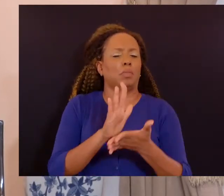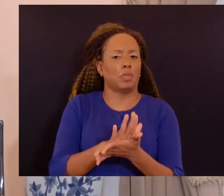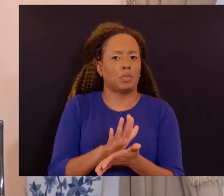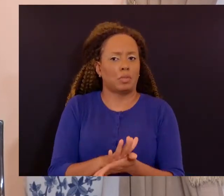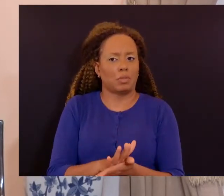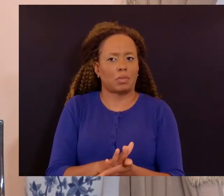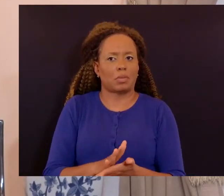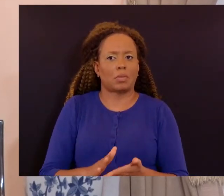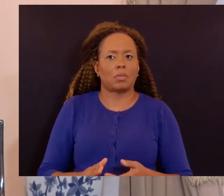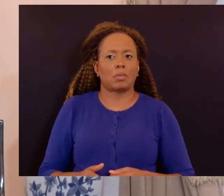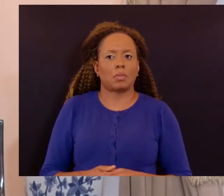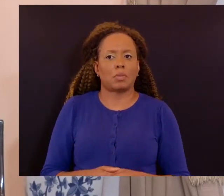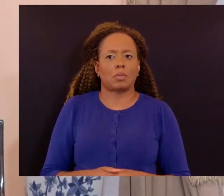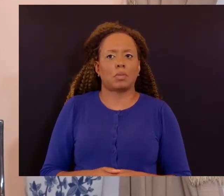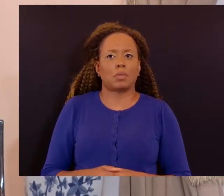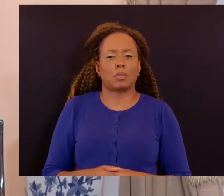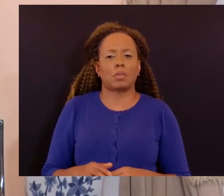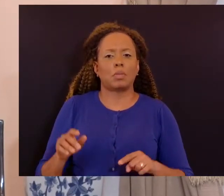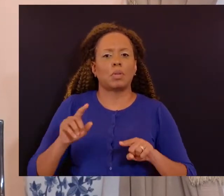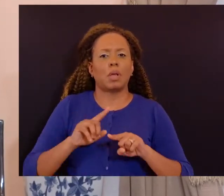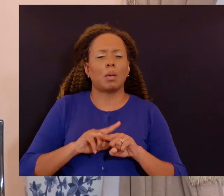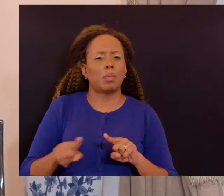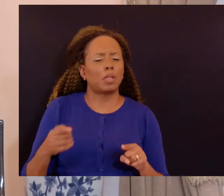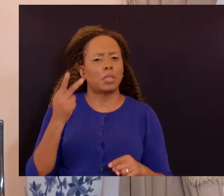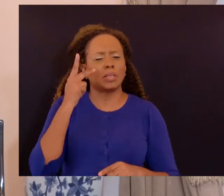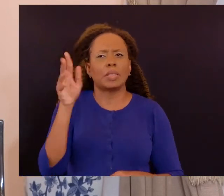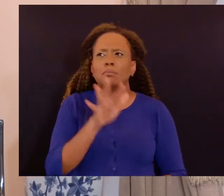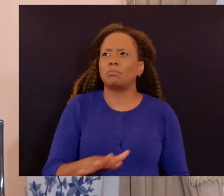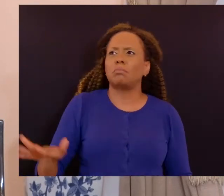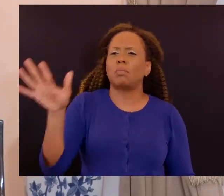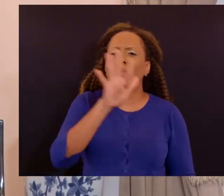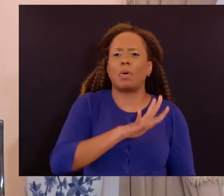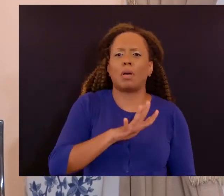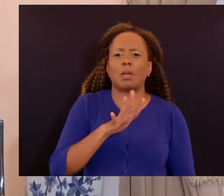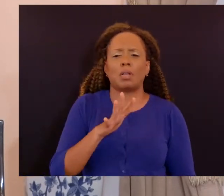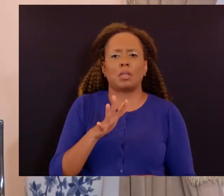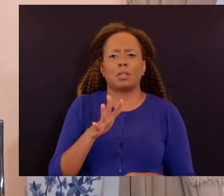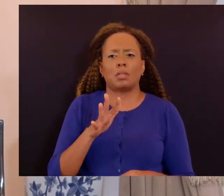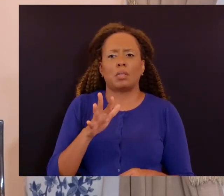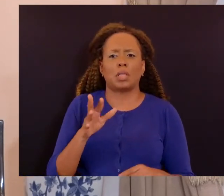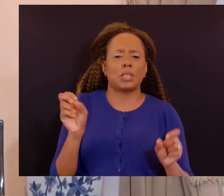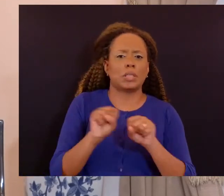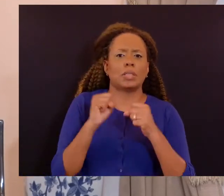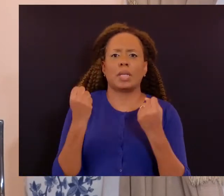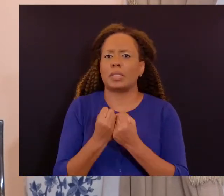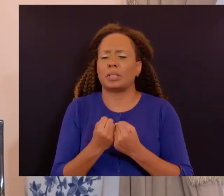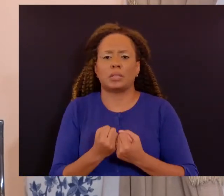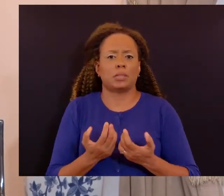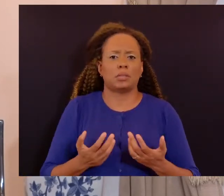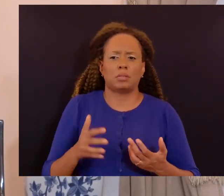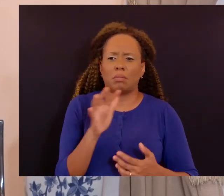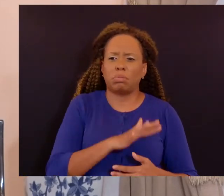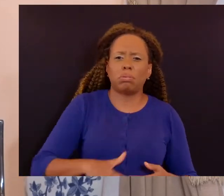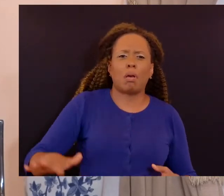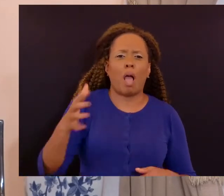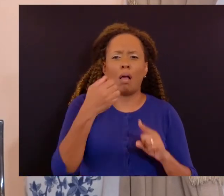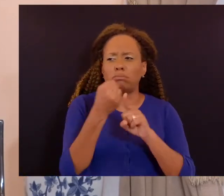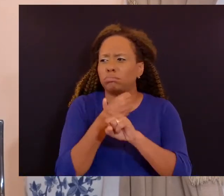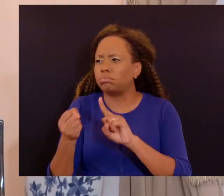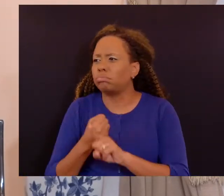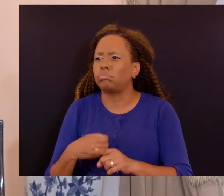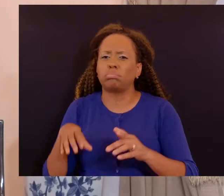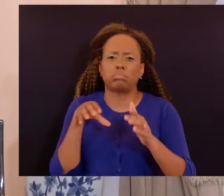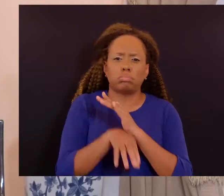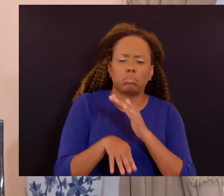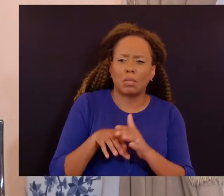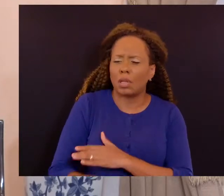we are seeing acting out in our society is a result of our students not being engaged in the school environment. It is easier to teach